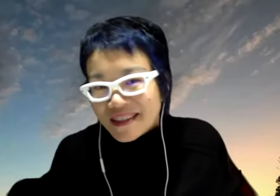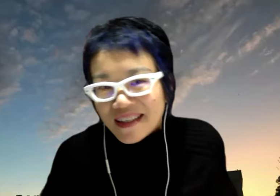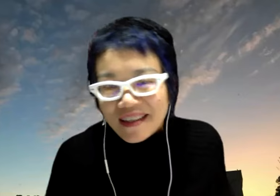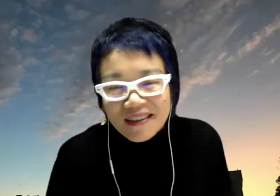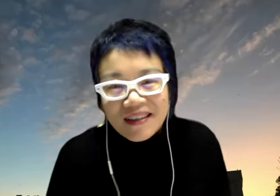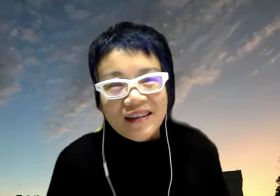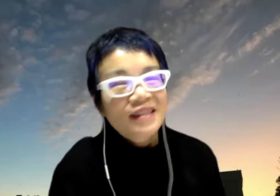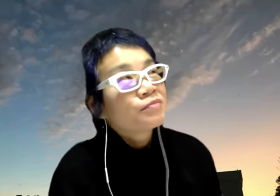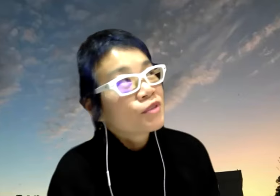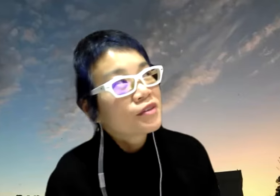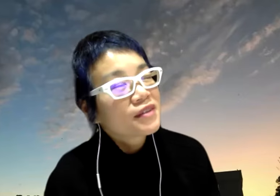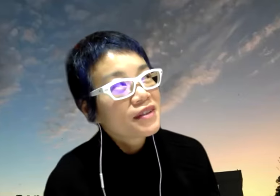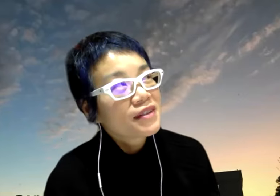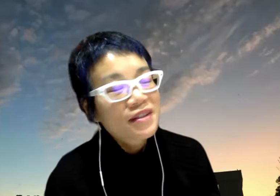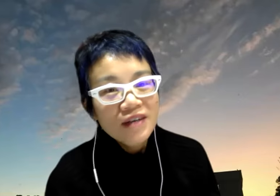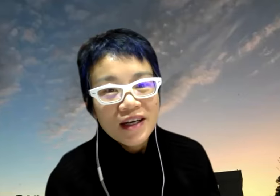empirically